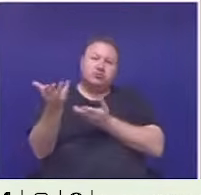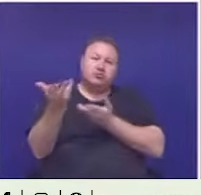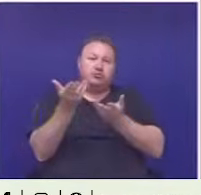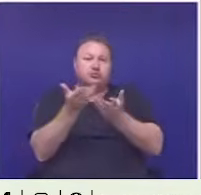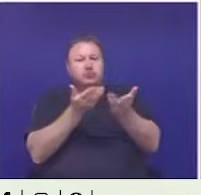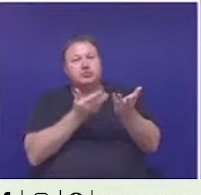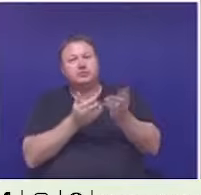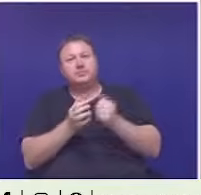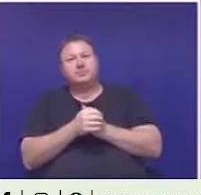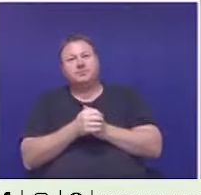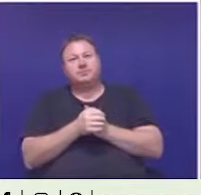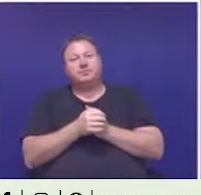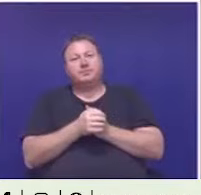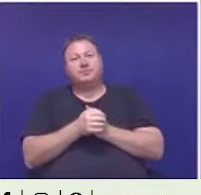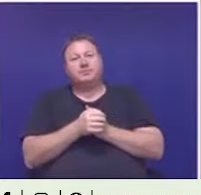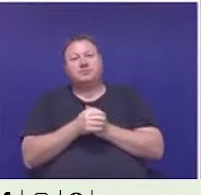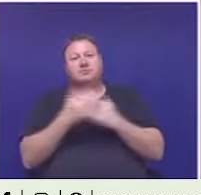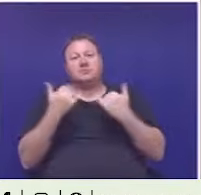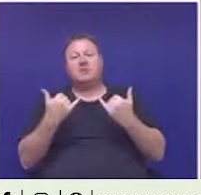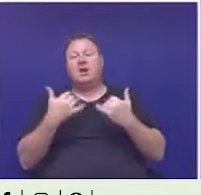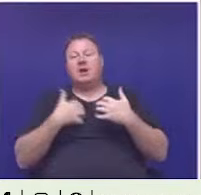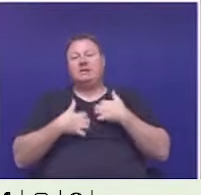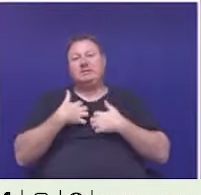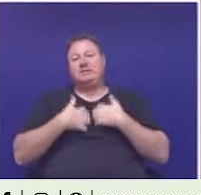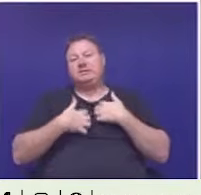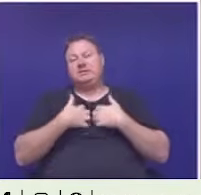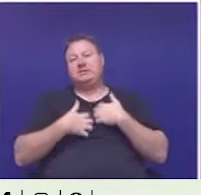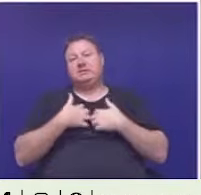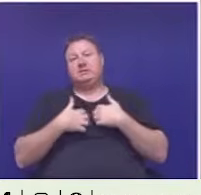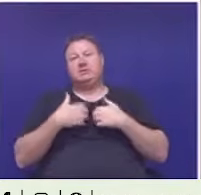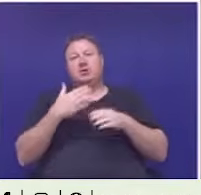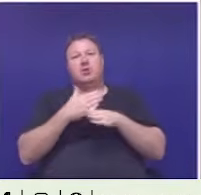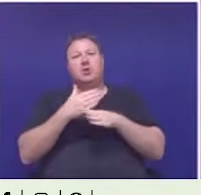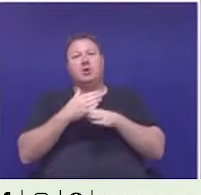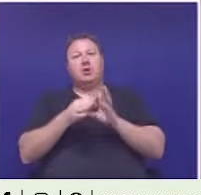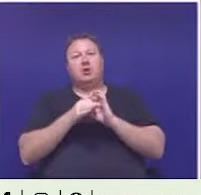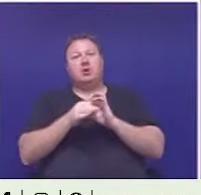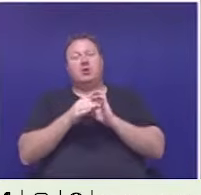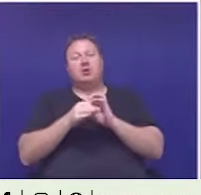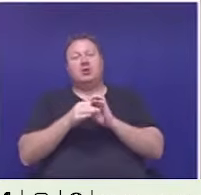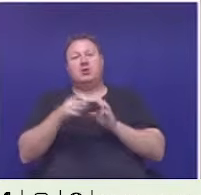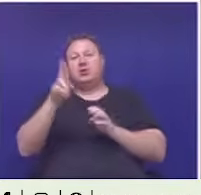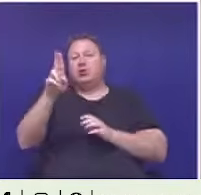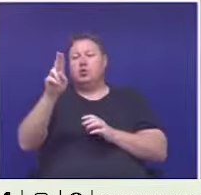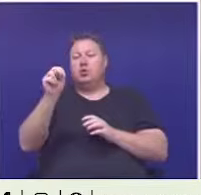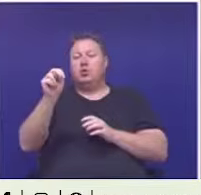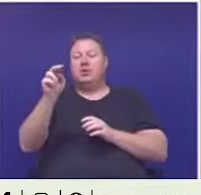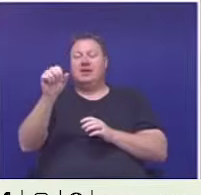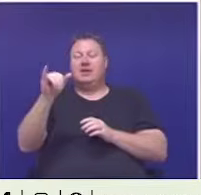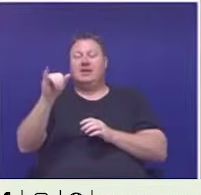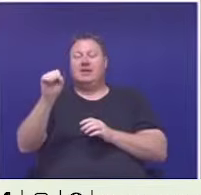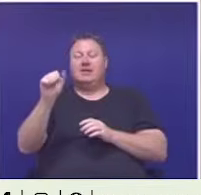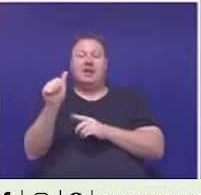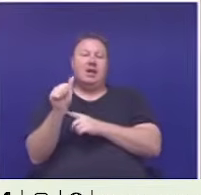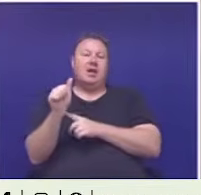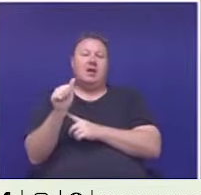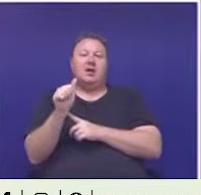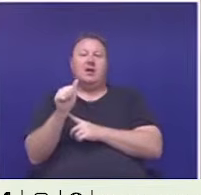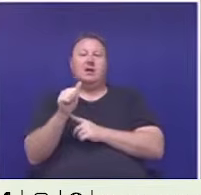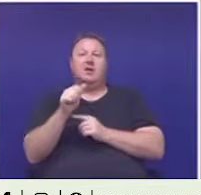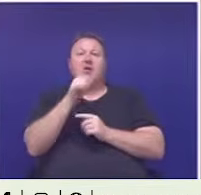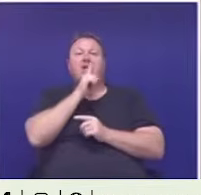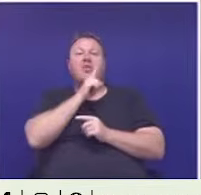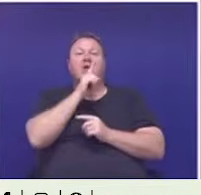we've got an exciting working relationship with UNISA. They've taken thousands of our grade